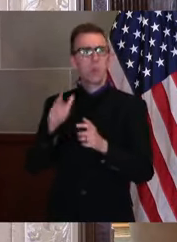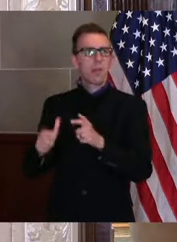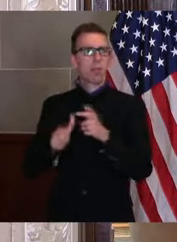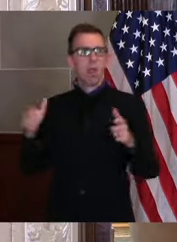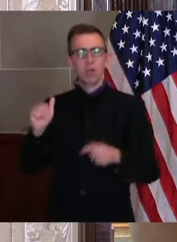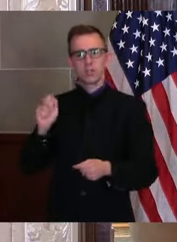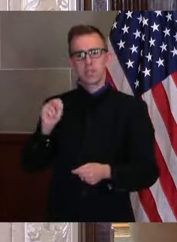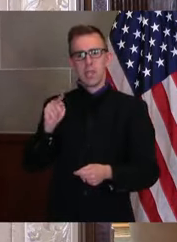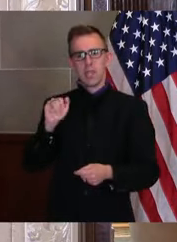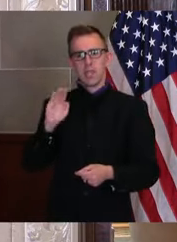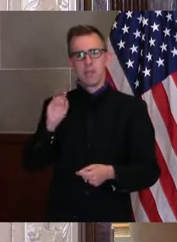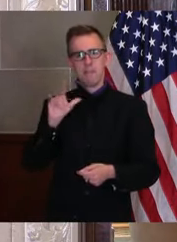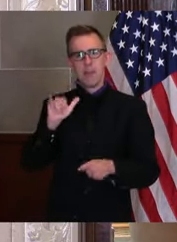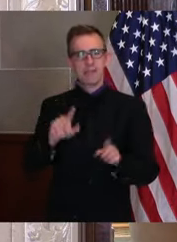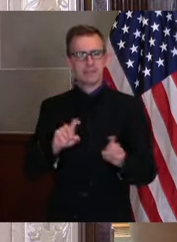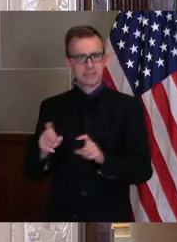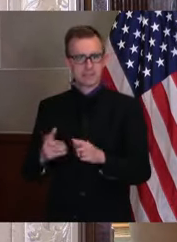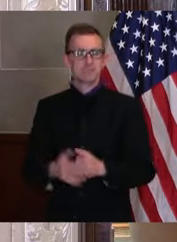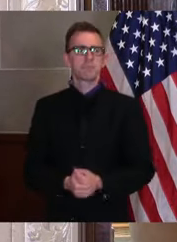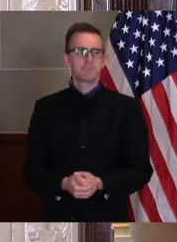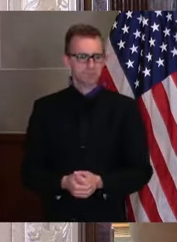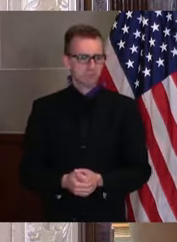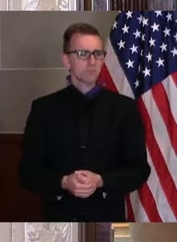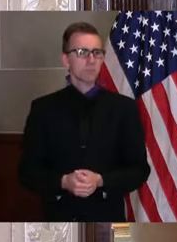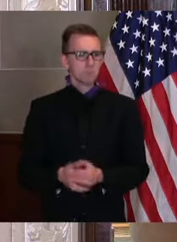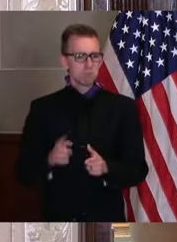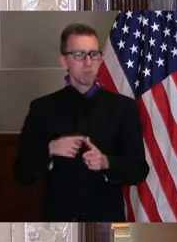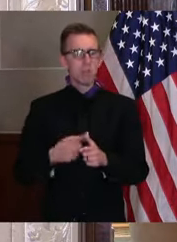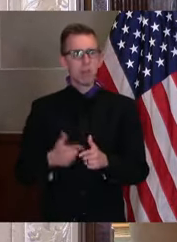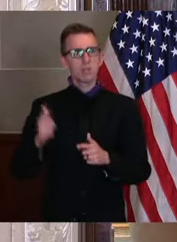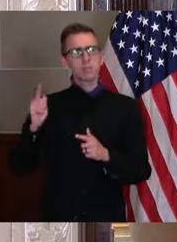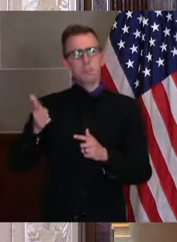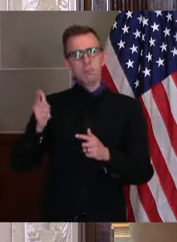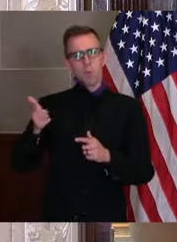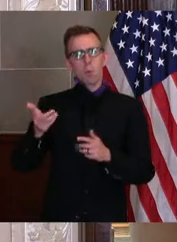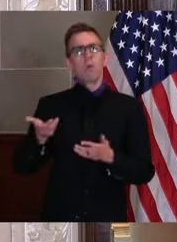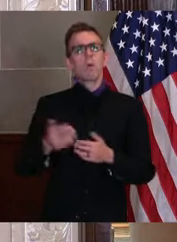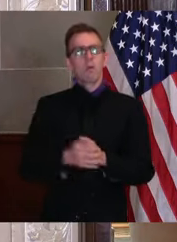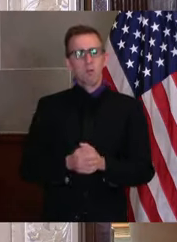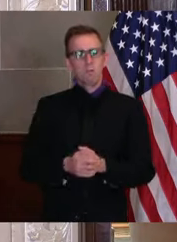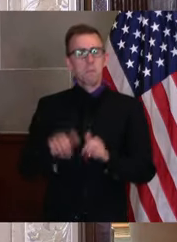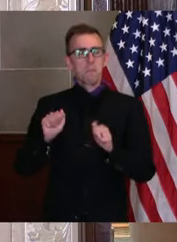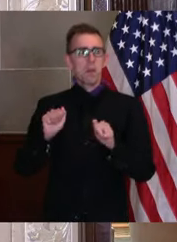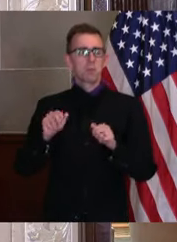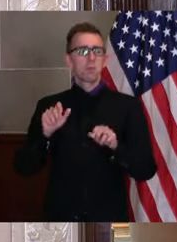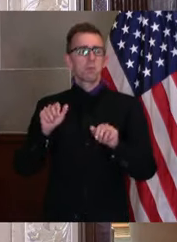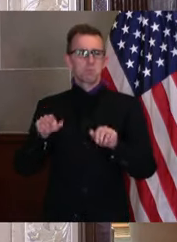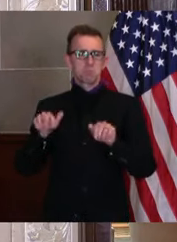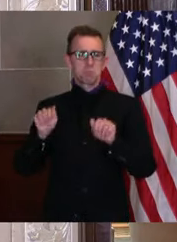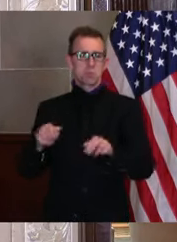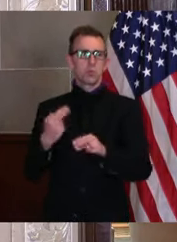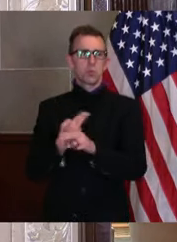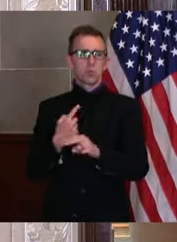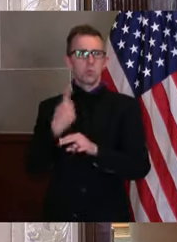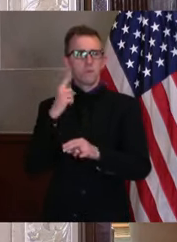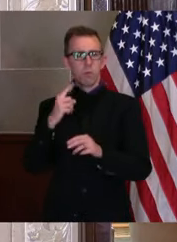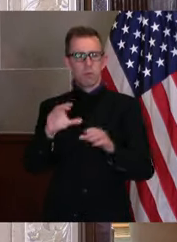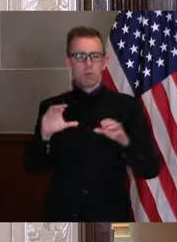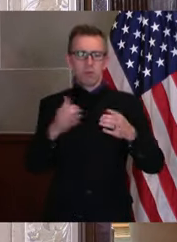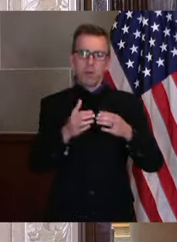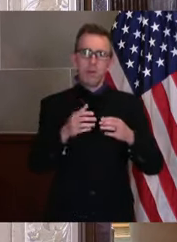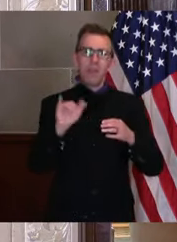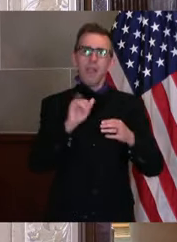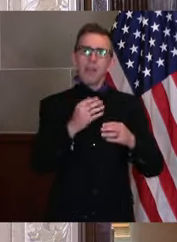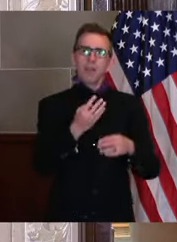testing that we'll do there. And then at some point, we think it probably also has some utility for our congregated facilities